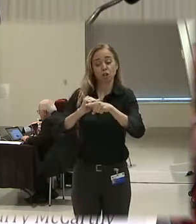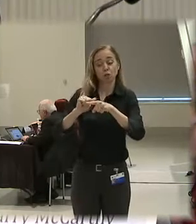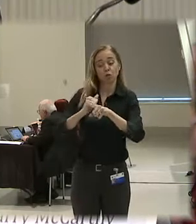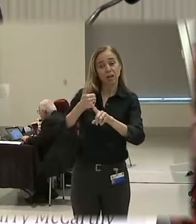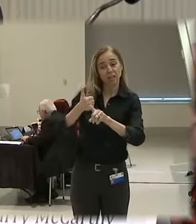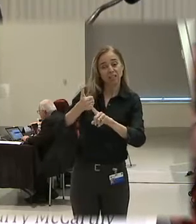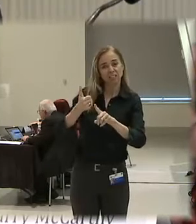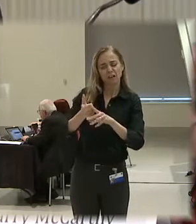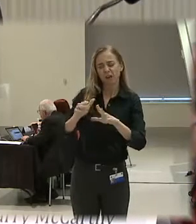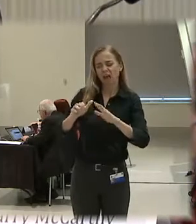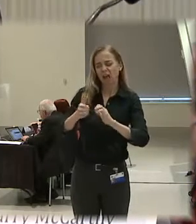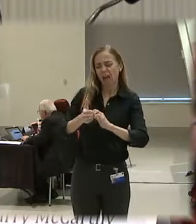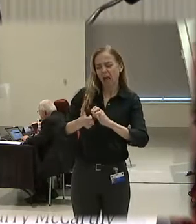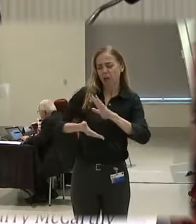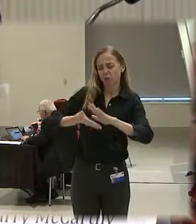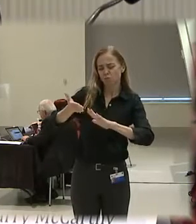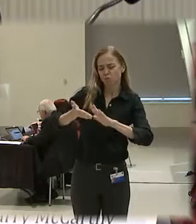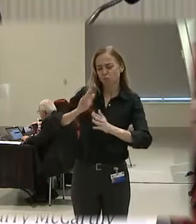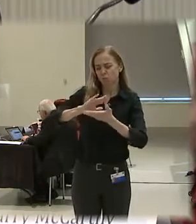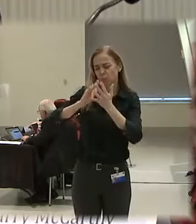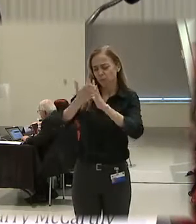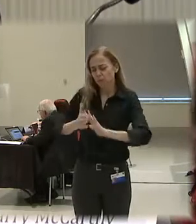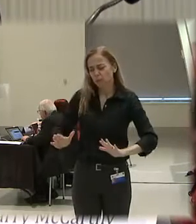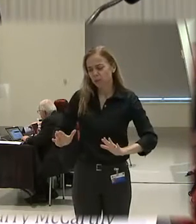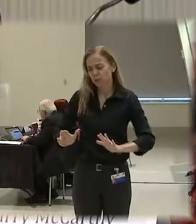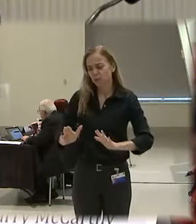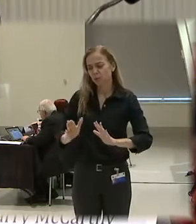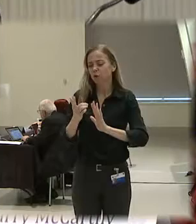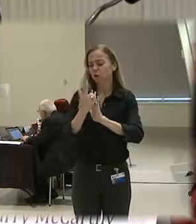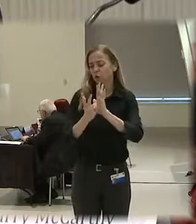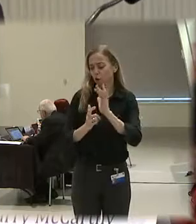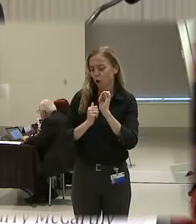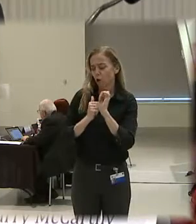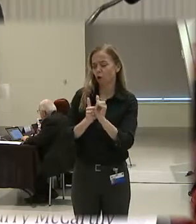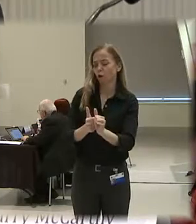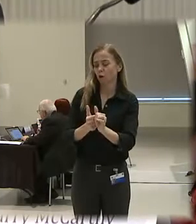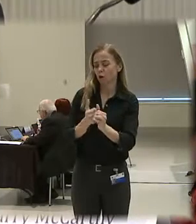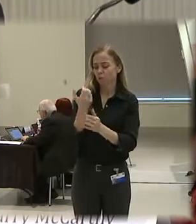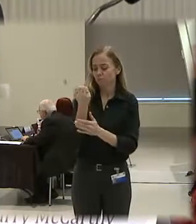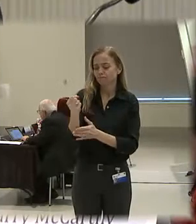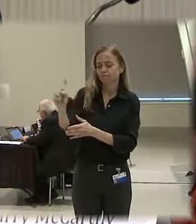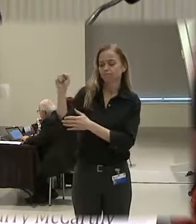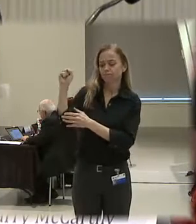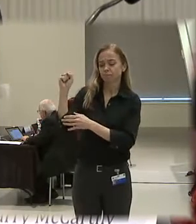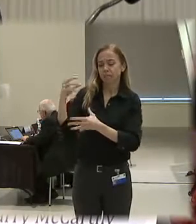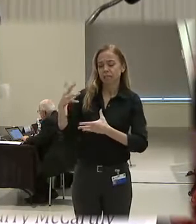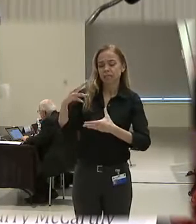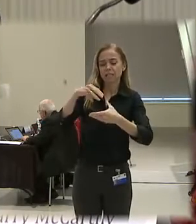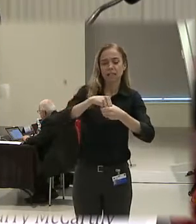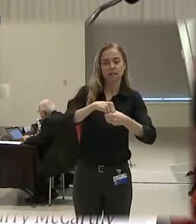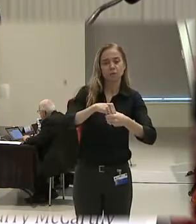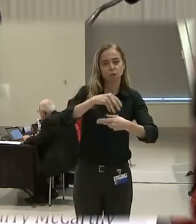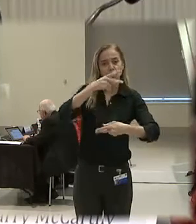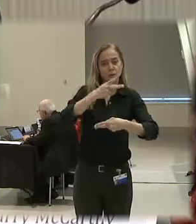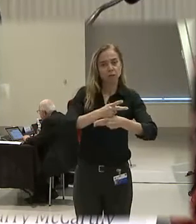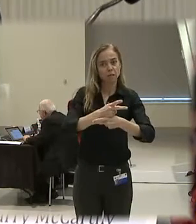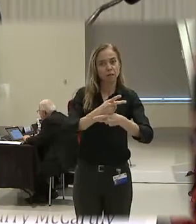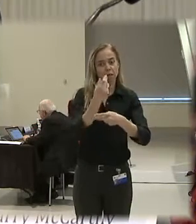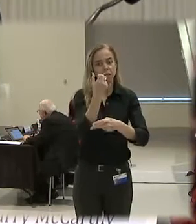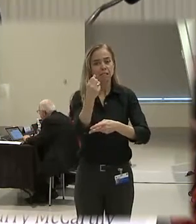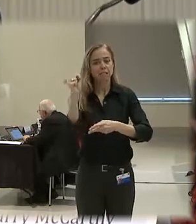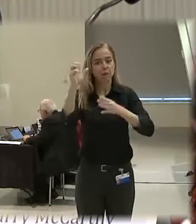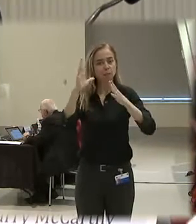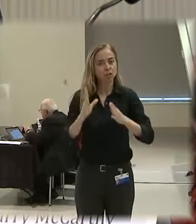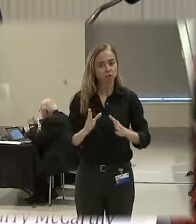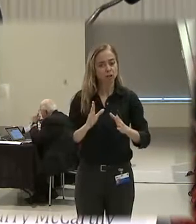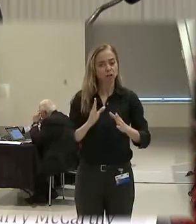do we facilitate the peaceful and lawful demonstrations by utilizing tactics and engagement that keep the demonstrators, the public,